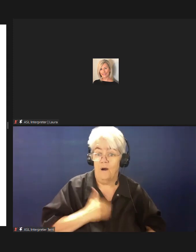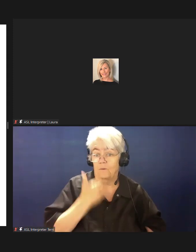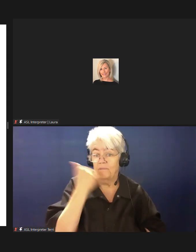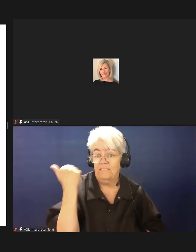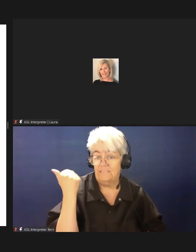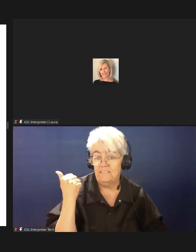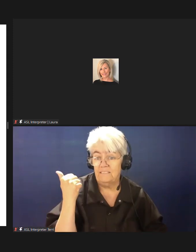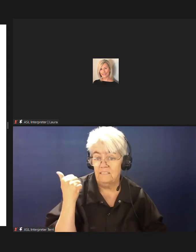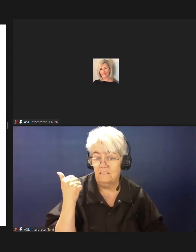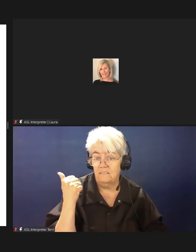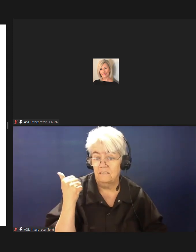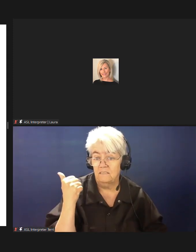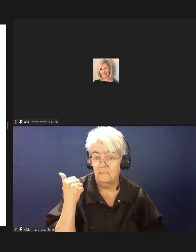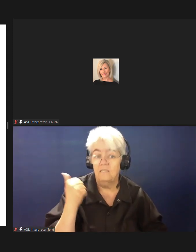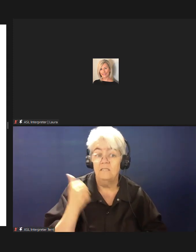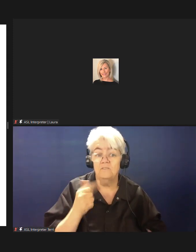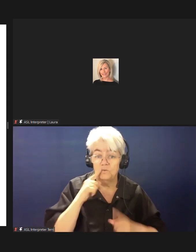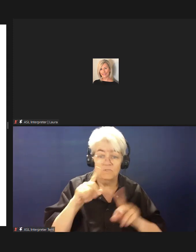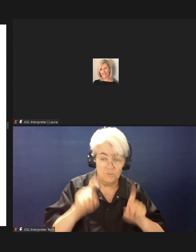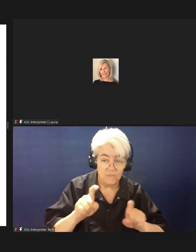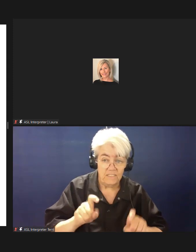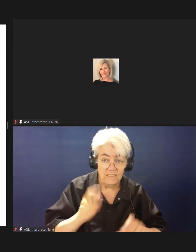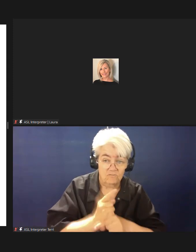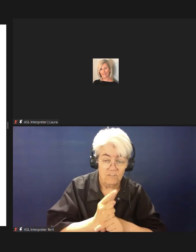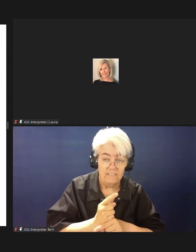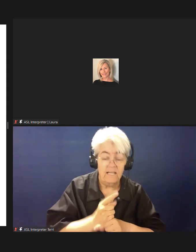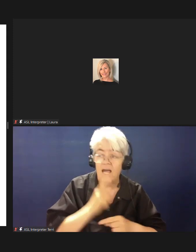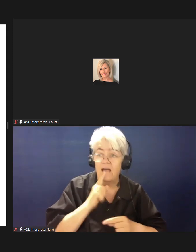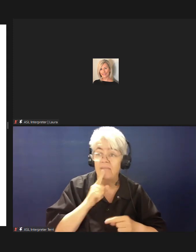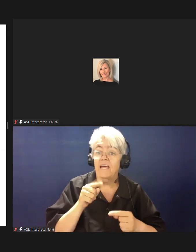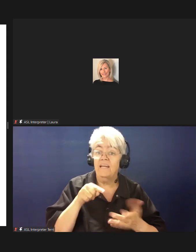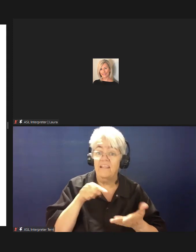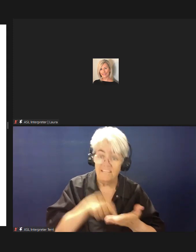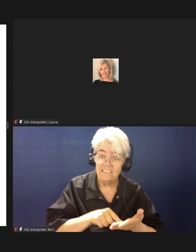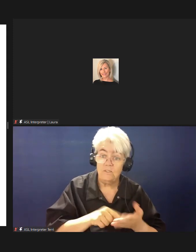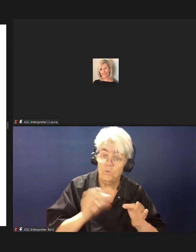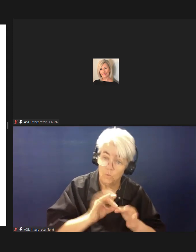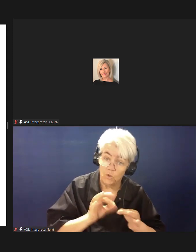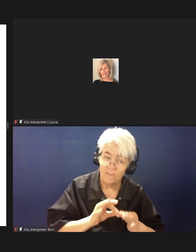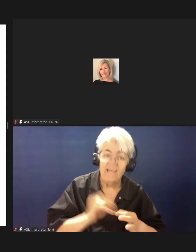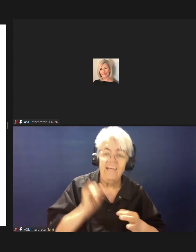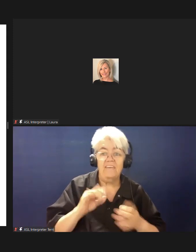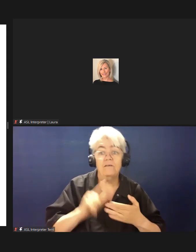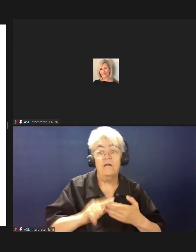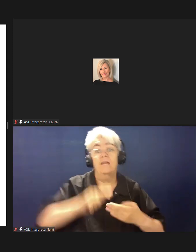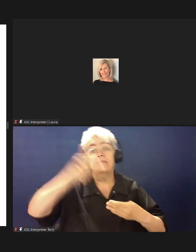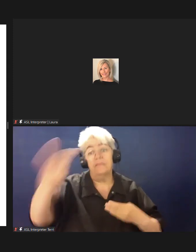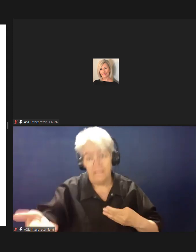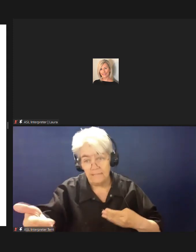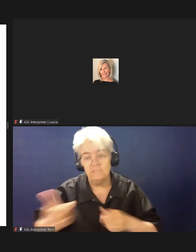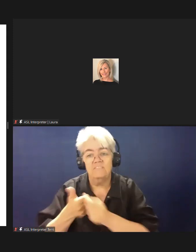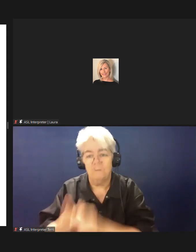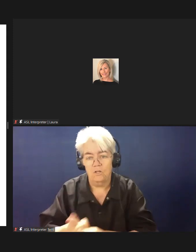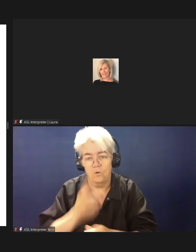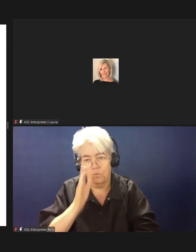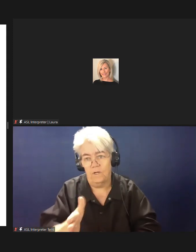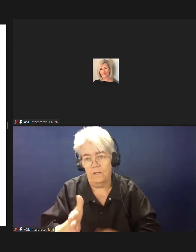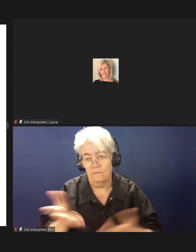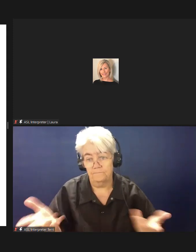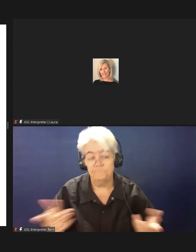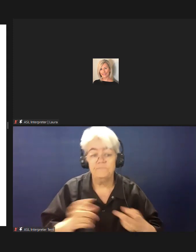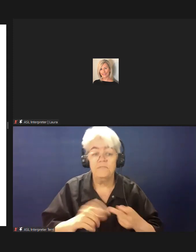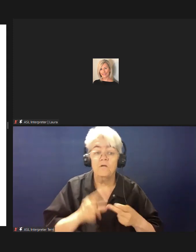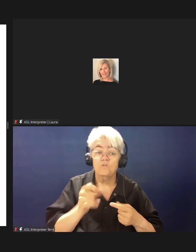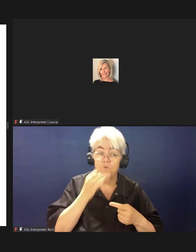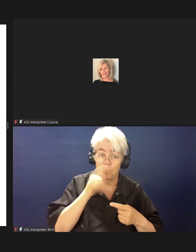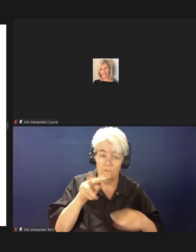only worthwhile if we implement effective follow-up. So let's take a walkthrough of the follow-up protocol and see